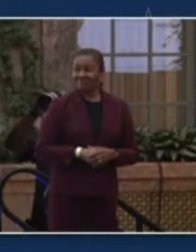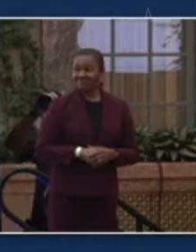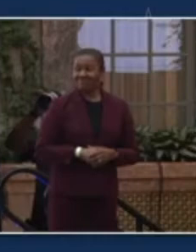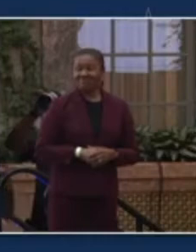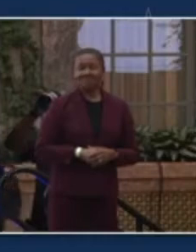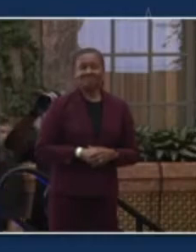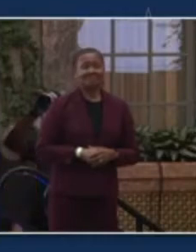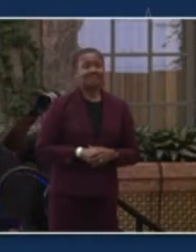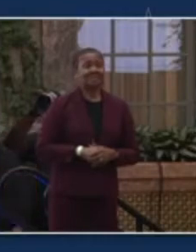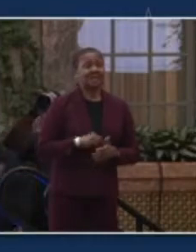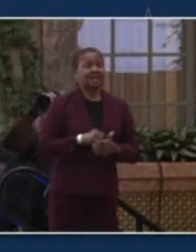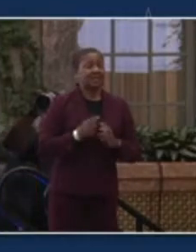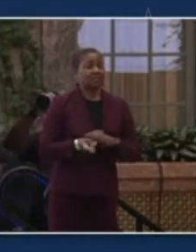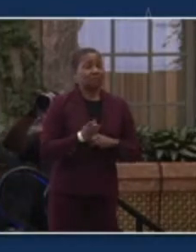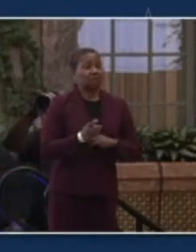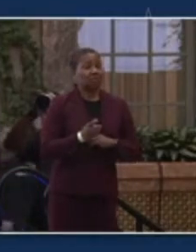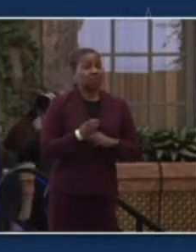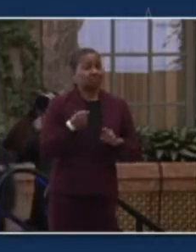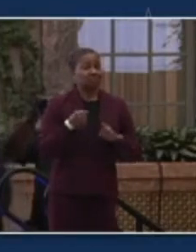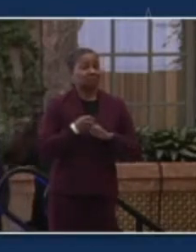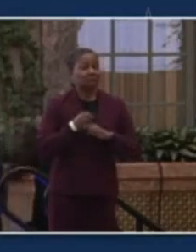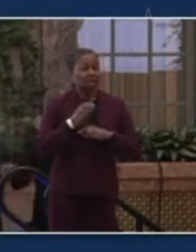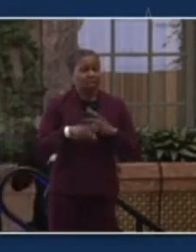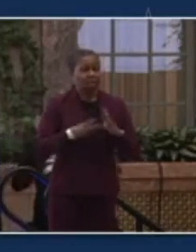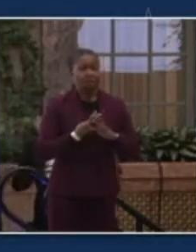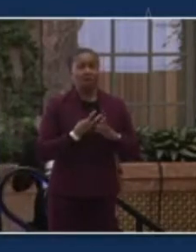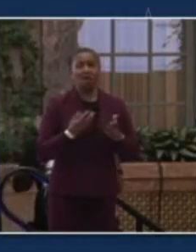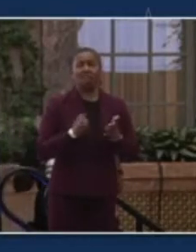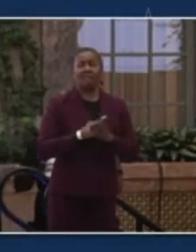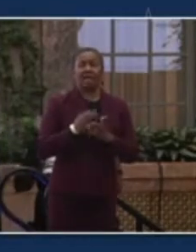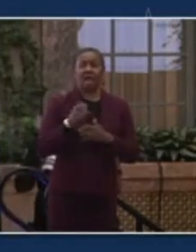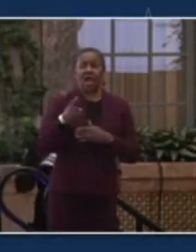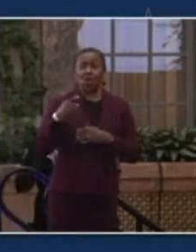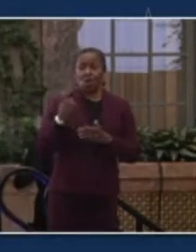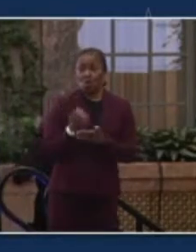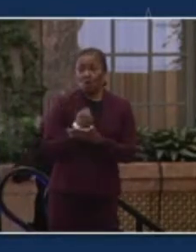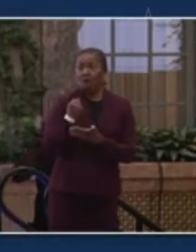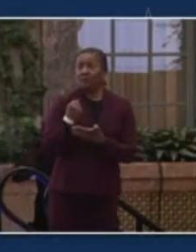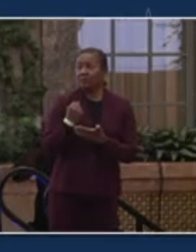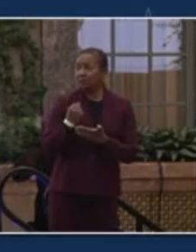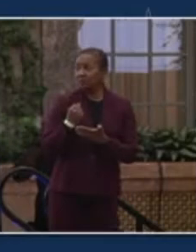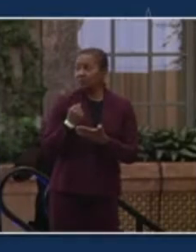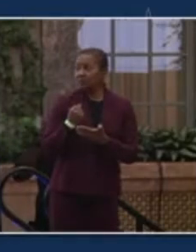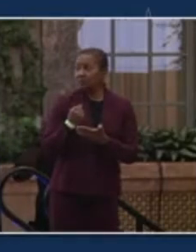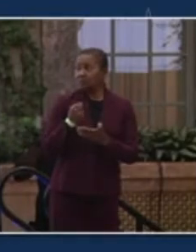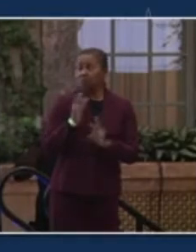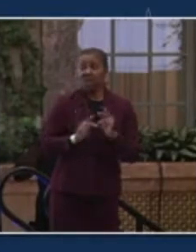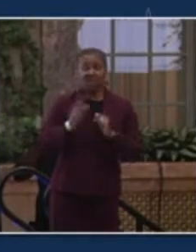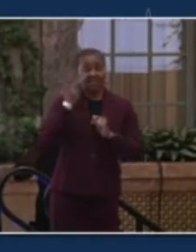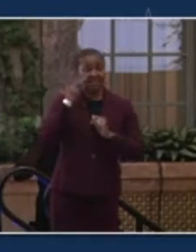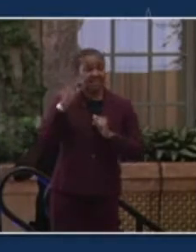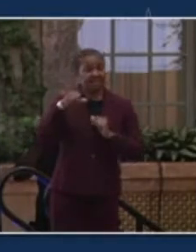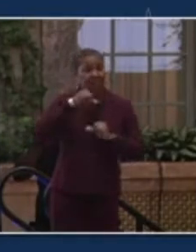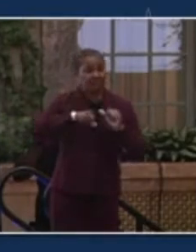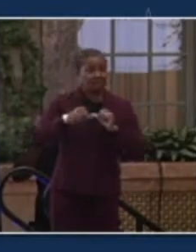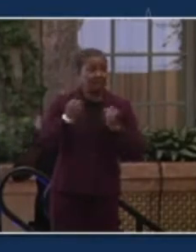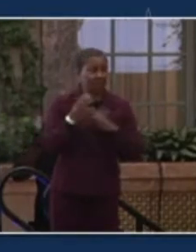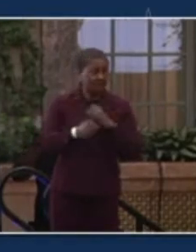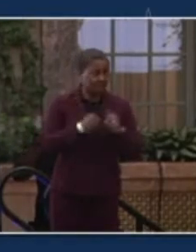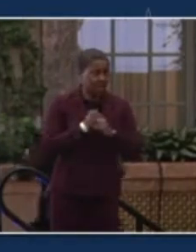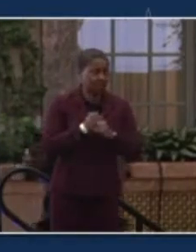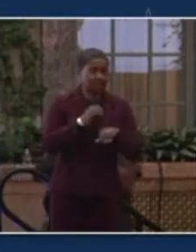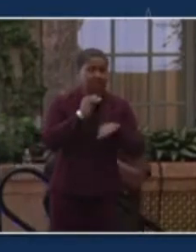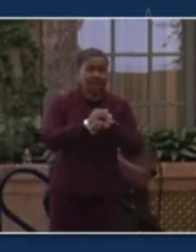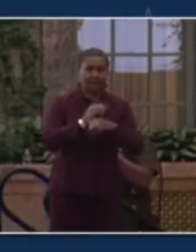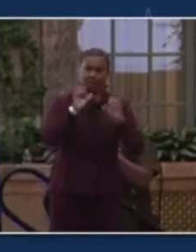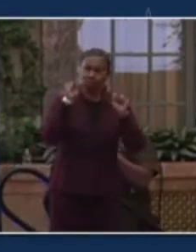This moment, as I look around the room, it looks like a Harold Washington reunion. People I haven't seen for many years, a lot of you haven't seen each other for many years. It's a great night